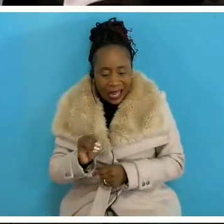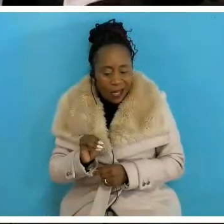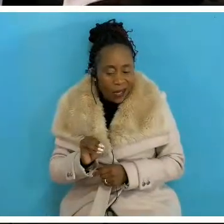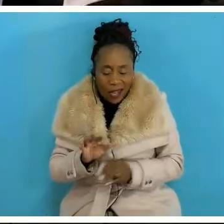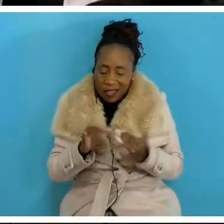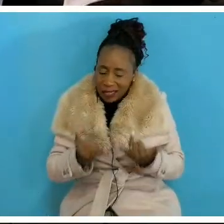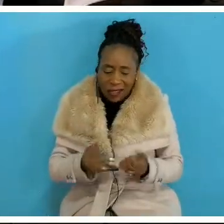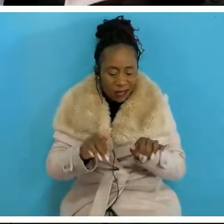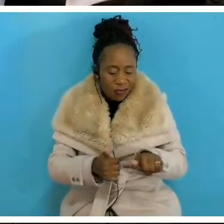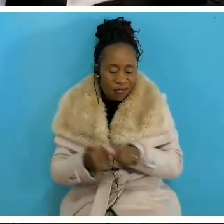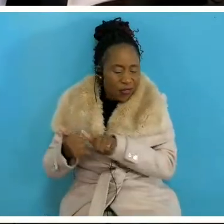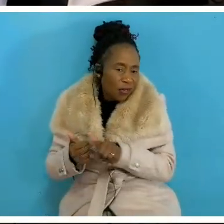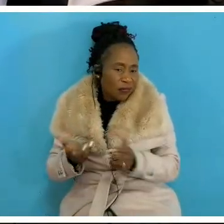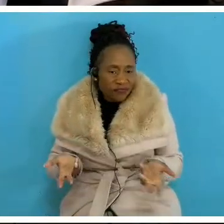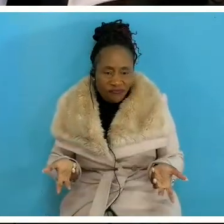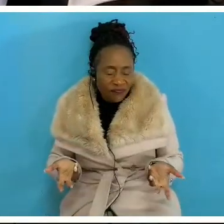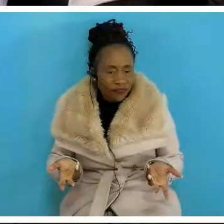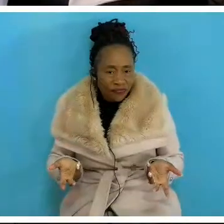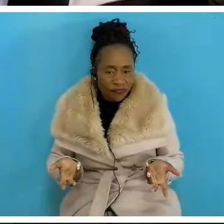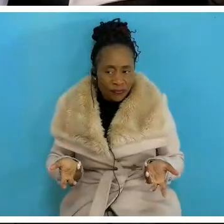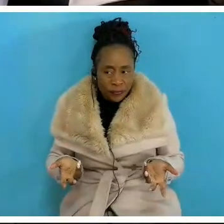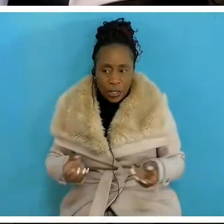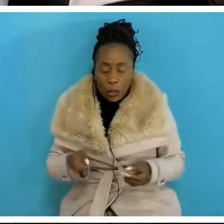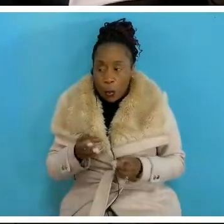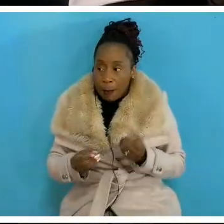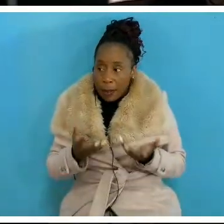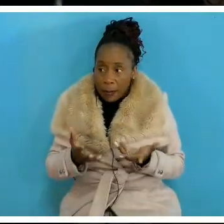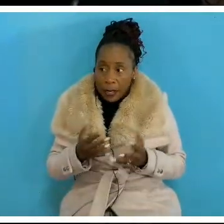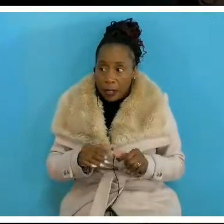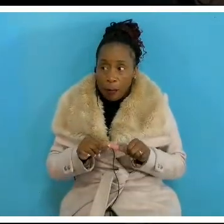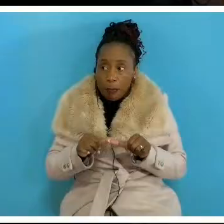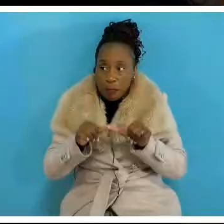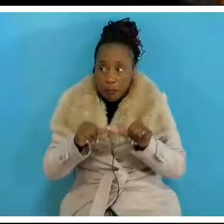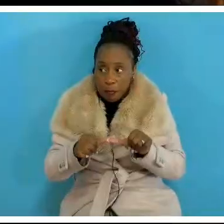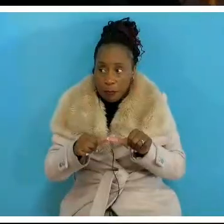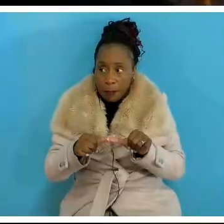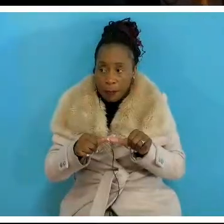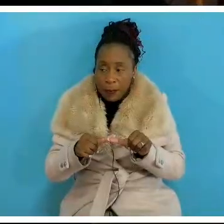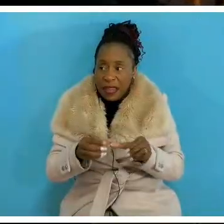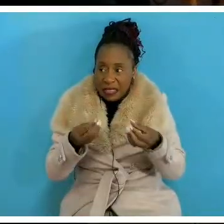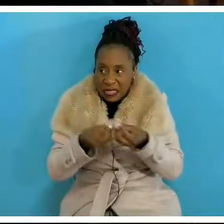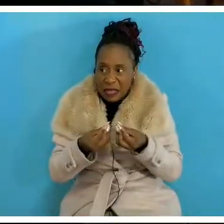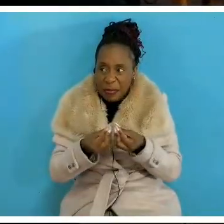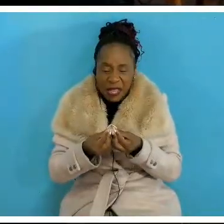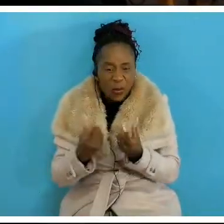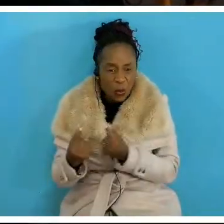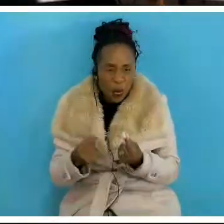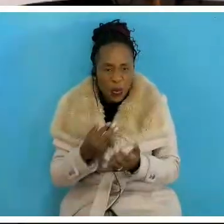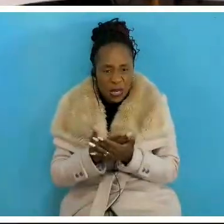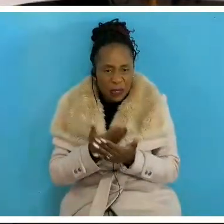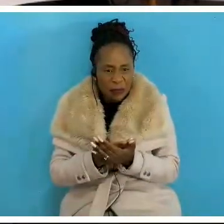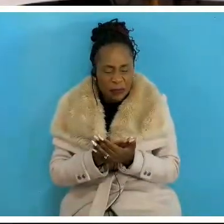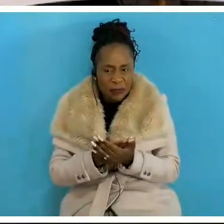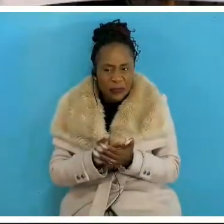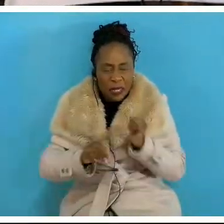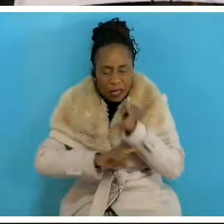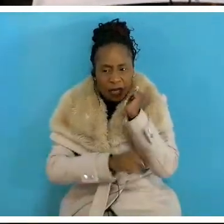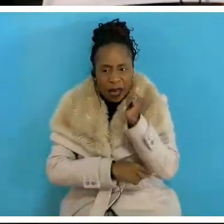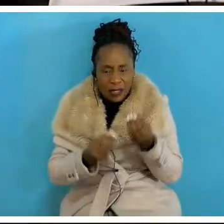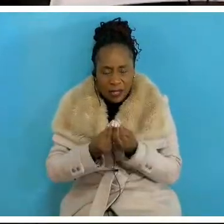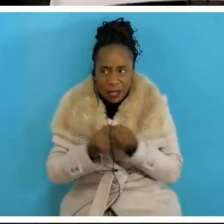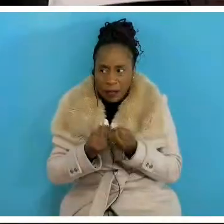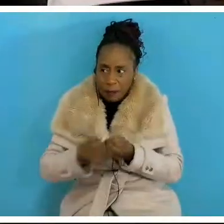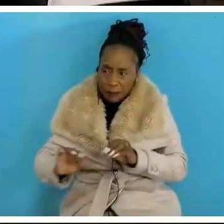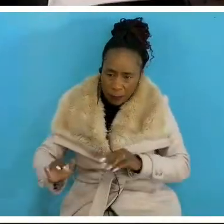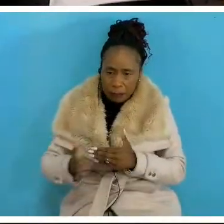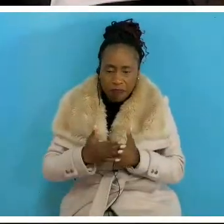not utilized. So probably as we go, then there's something that we can. And the last thing, as I